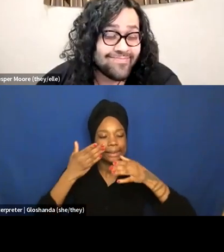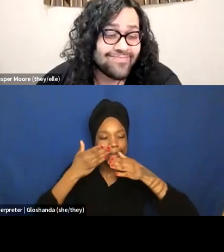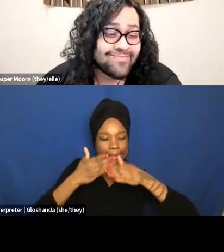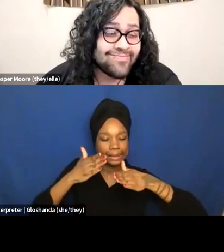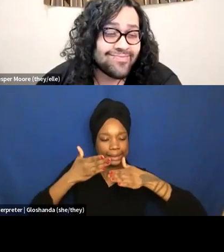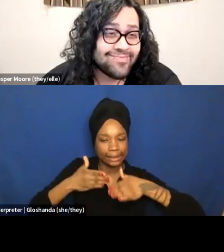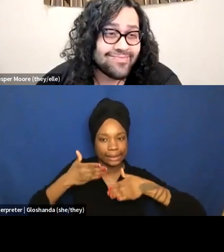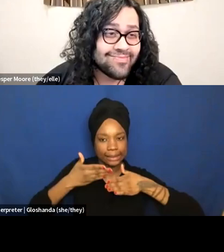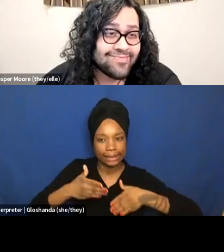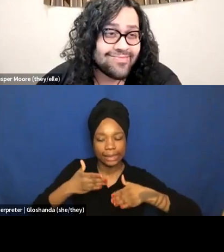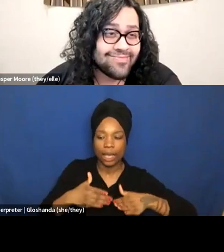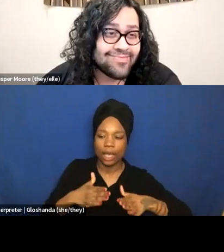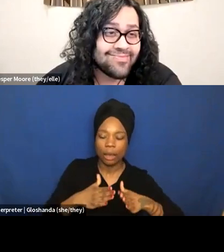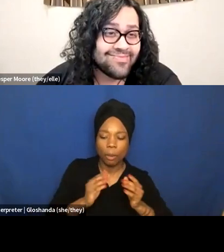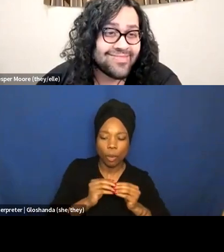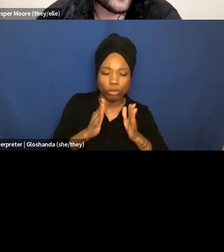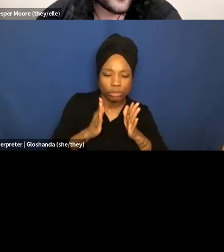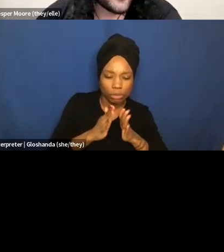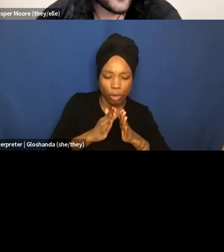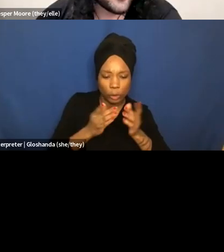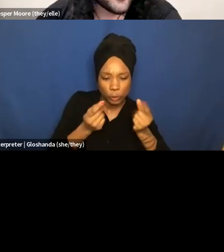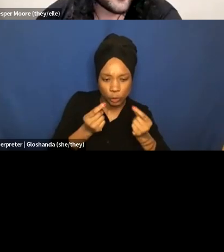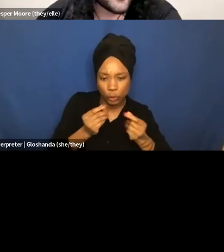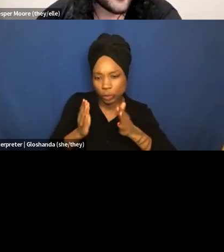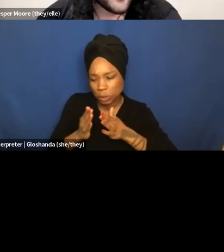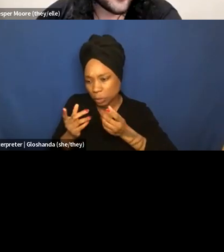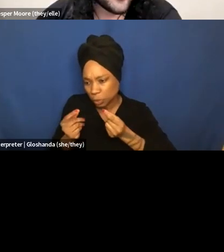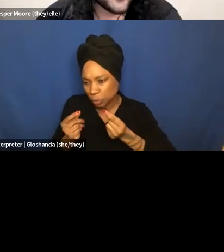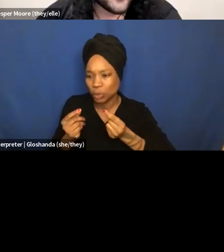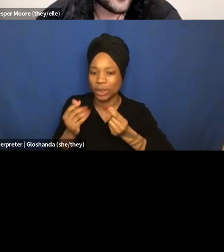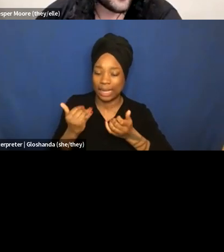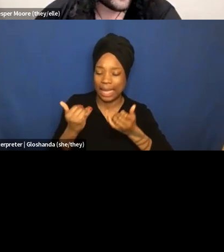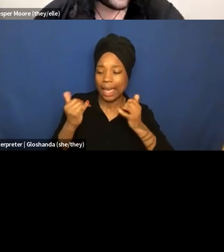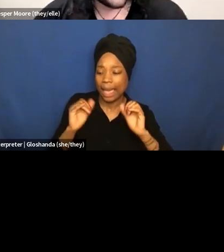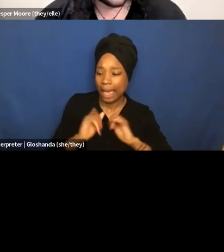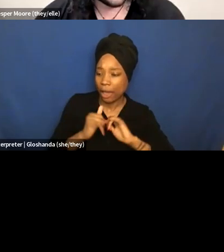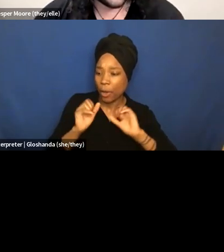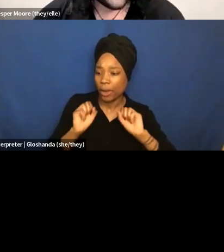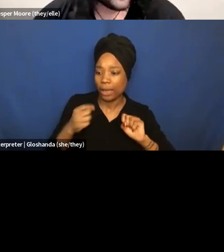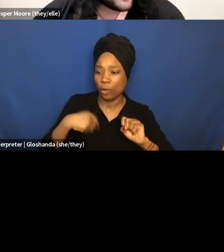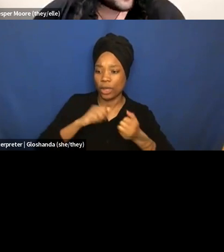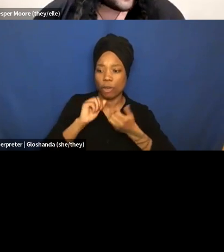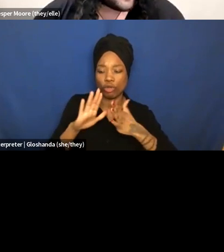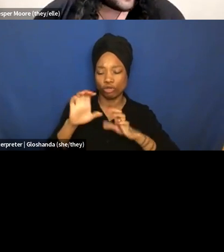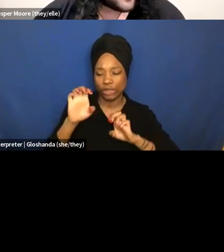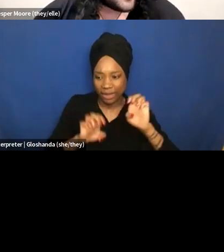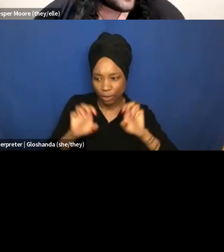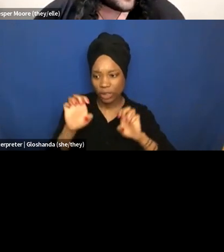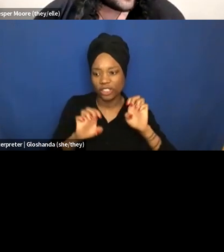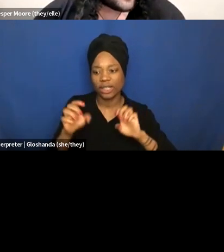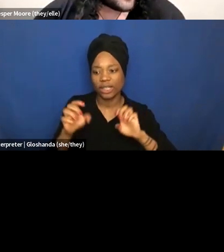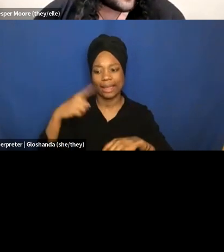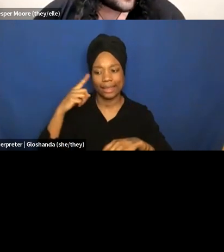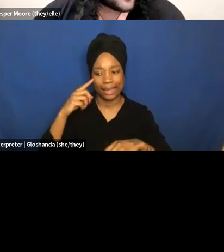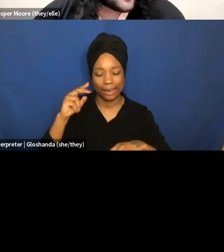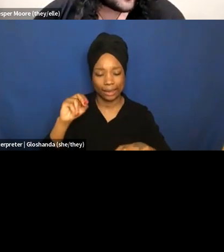to small pieces for folks to use, and how can we evaluate differently? I think Nicole Pittman once said,